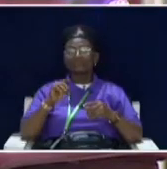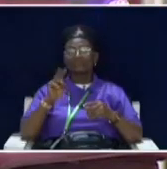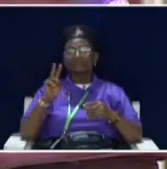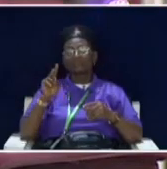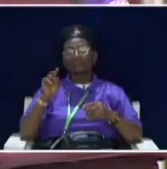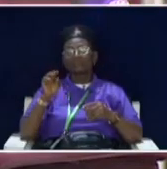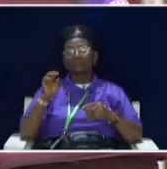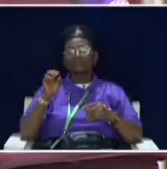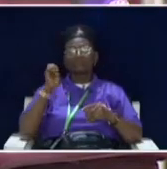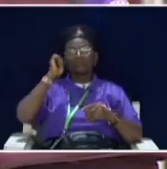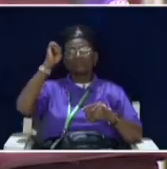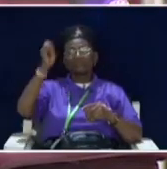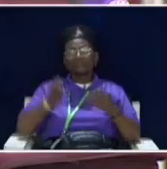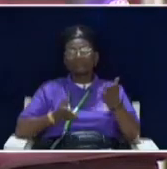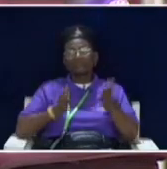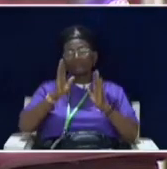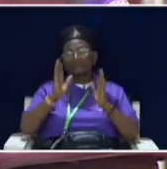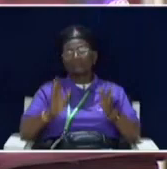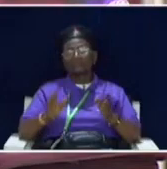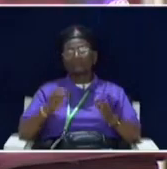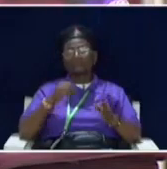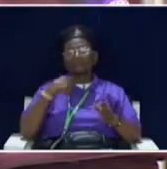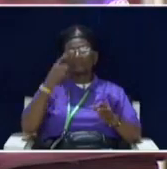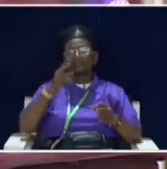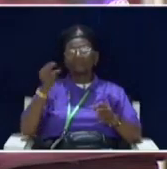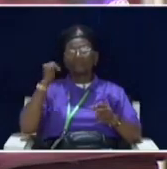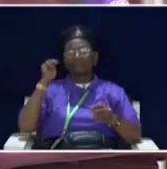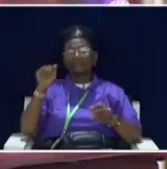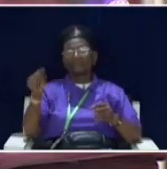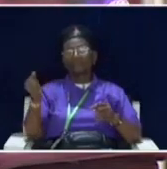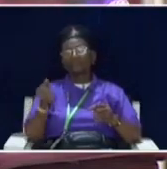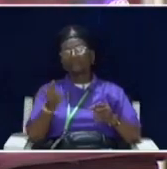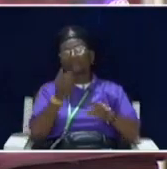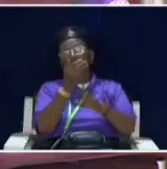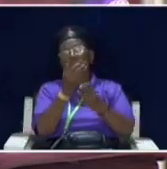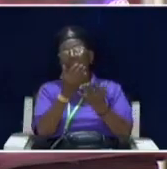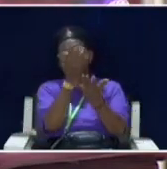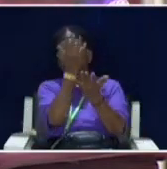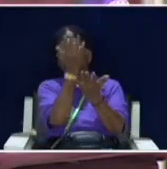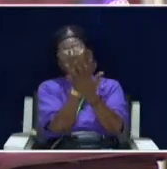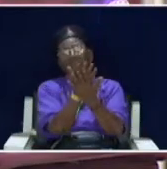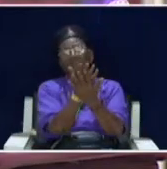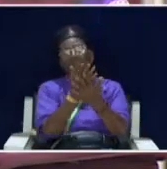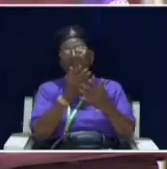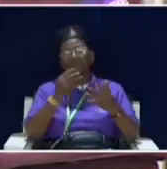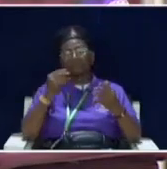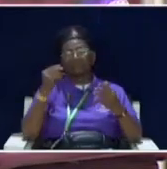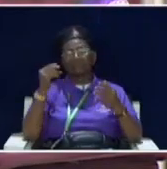A slave who was a prisoner